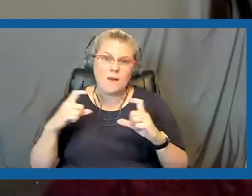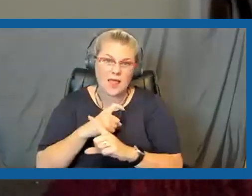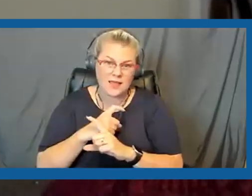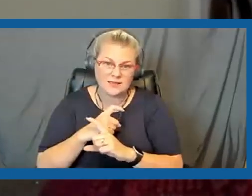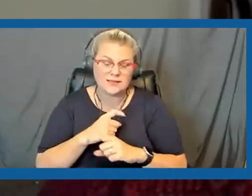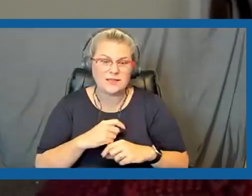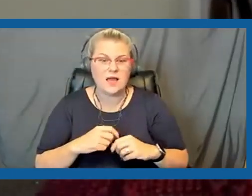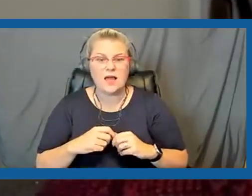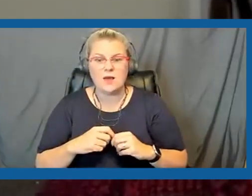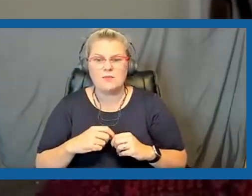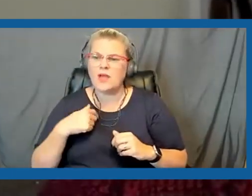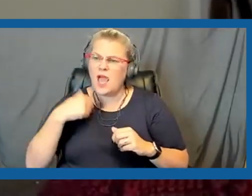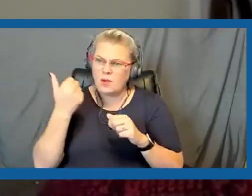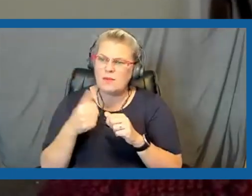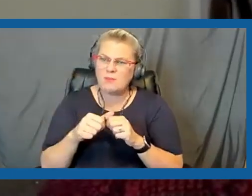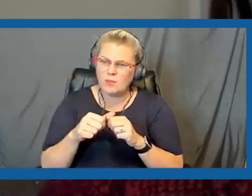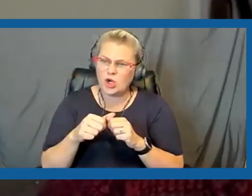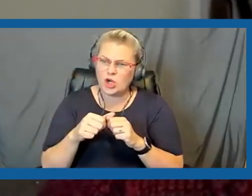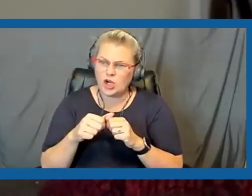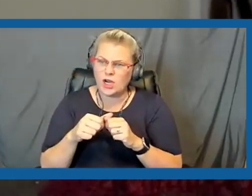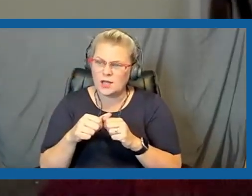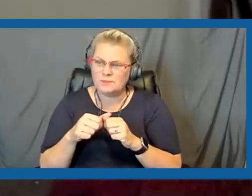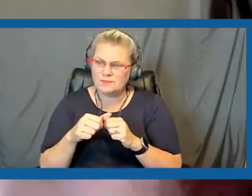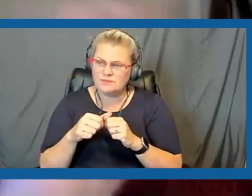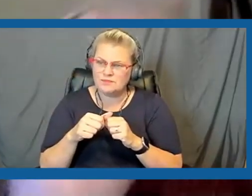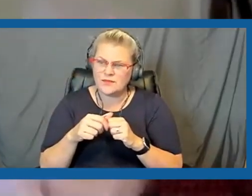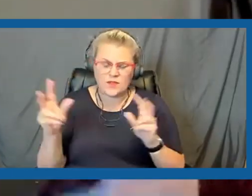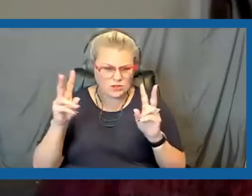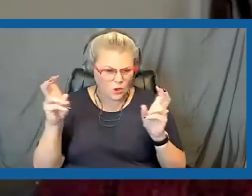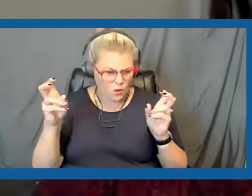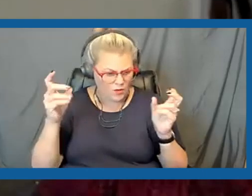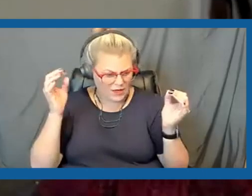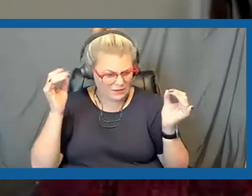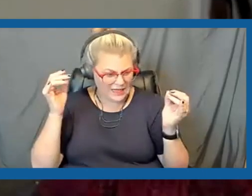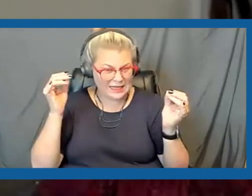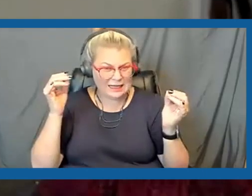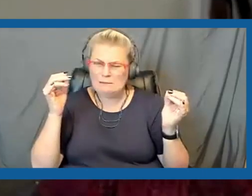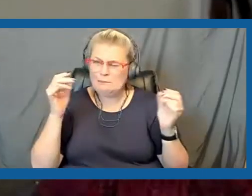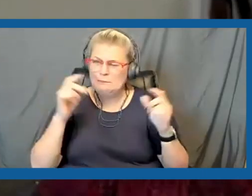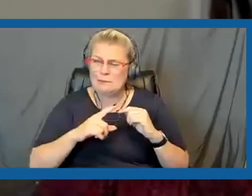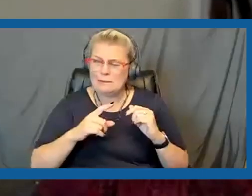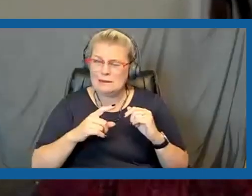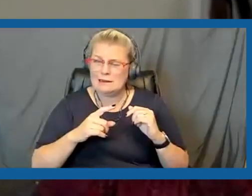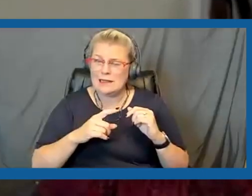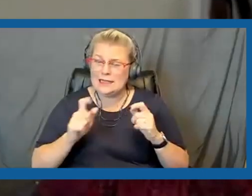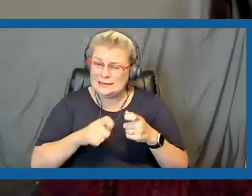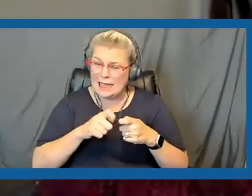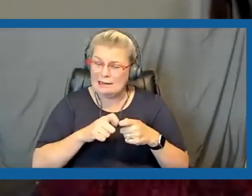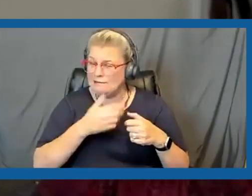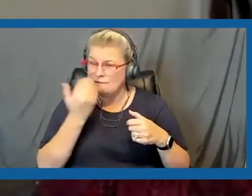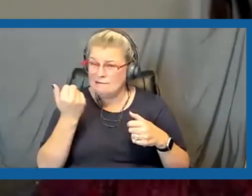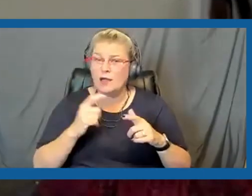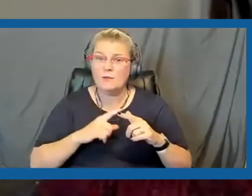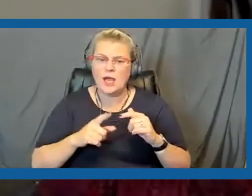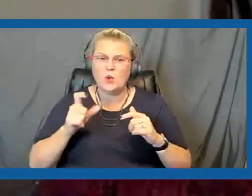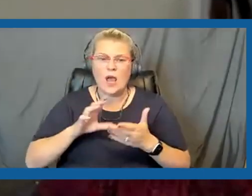And, I remember there's a quote I'm thinking of, but I can't recall, but it's like you have to learn